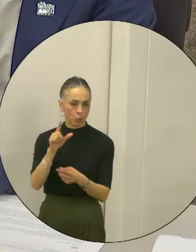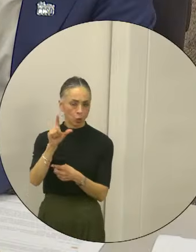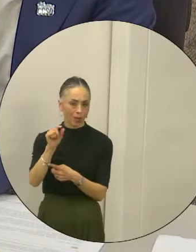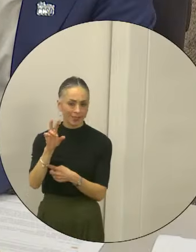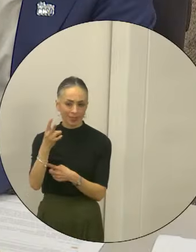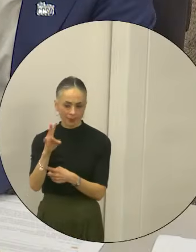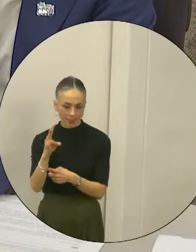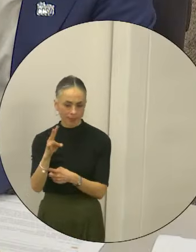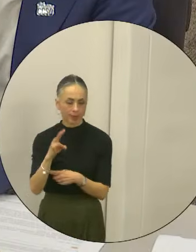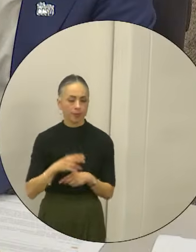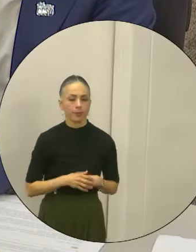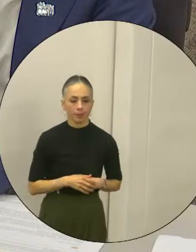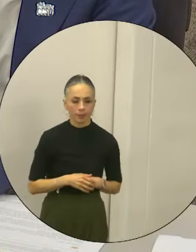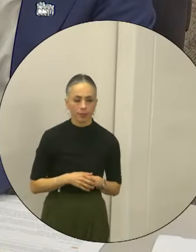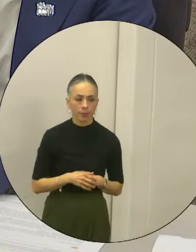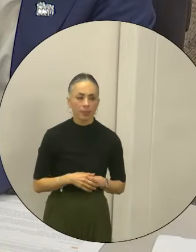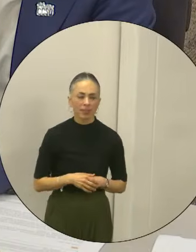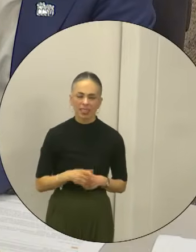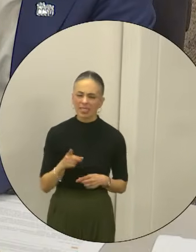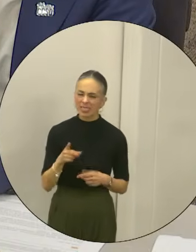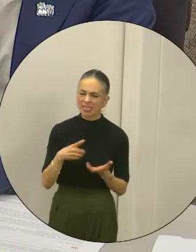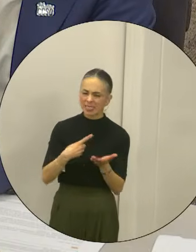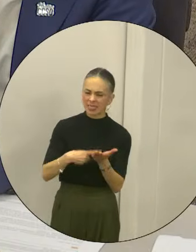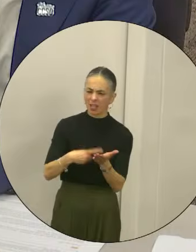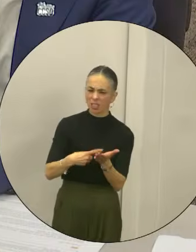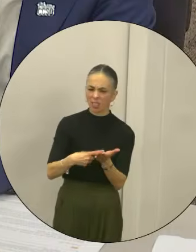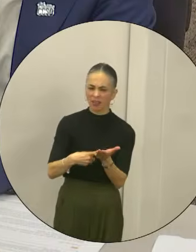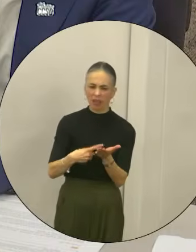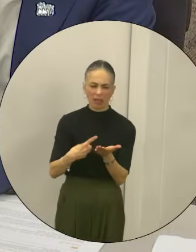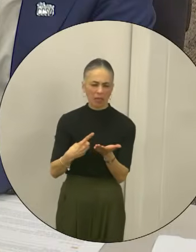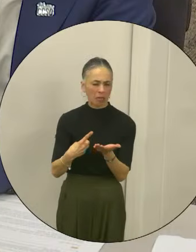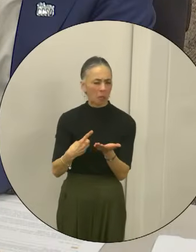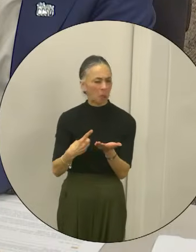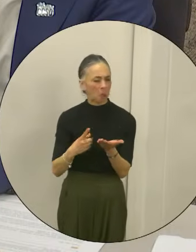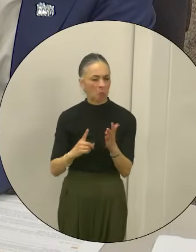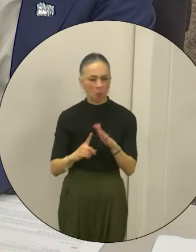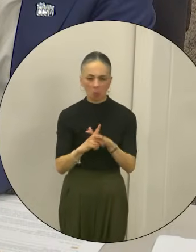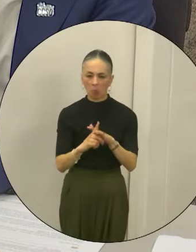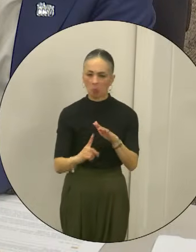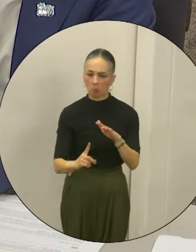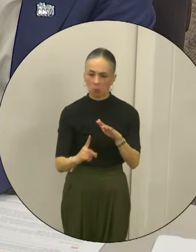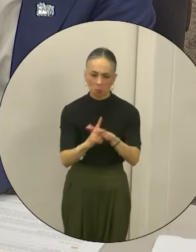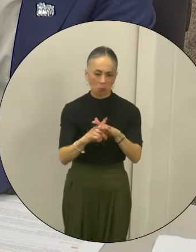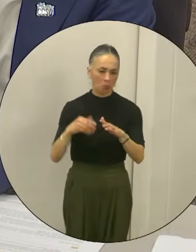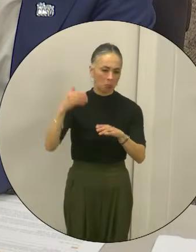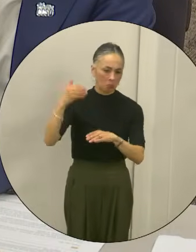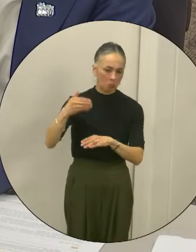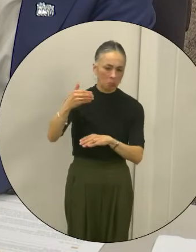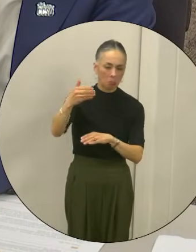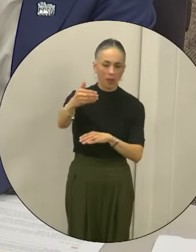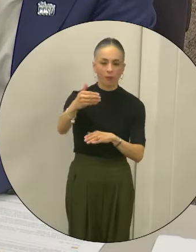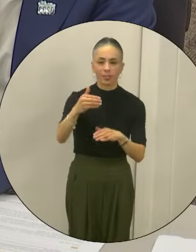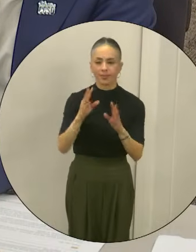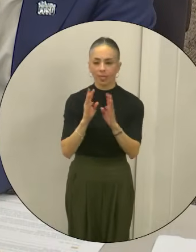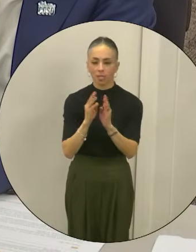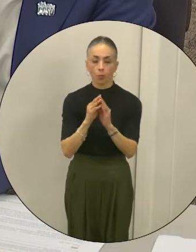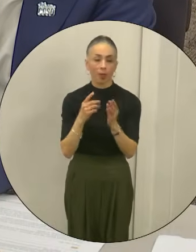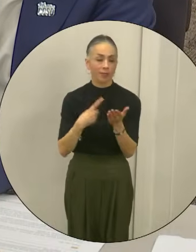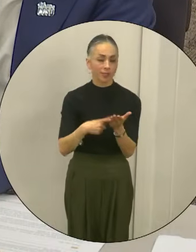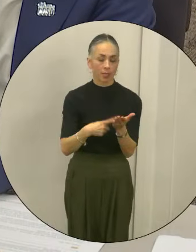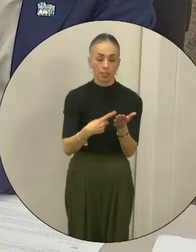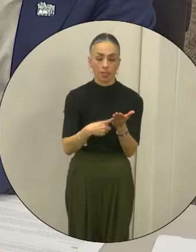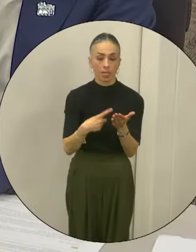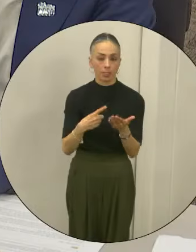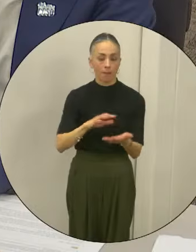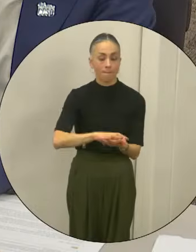It's a discussion that comes almost every session. We have the discussion. It is a massive